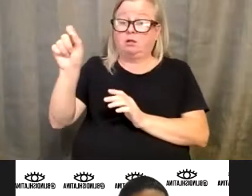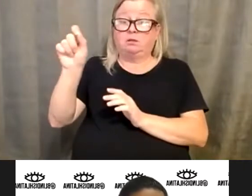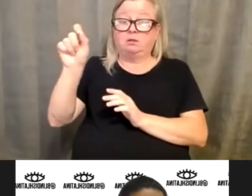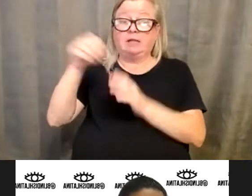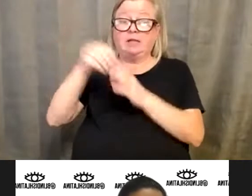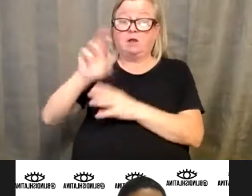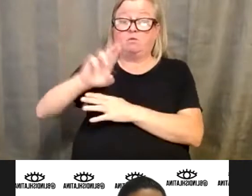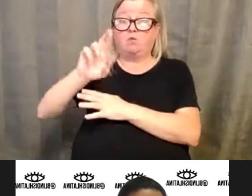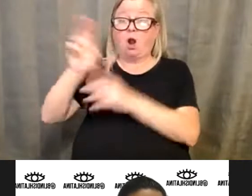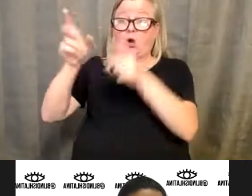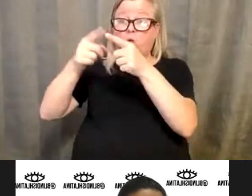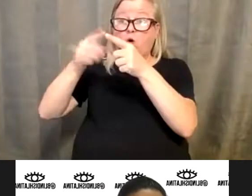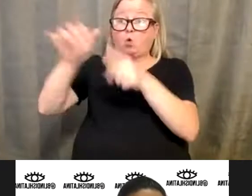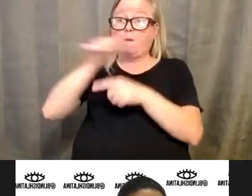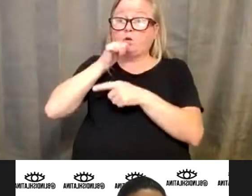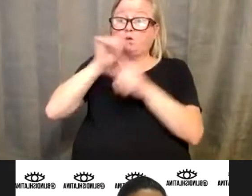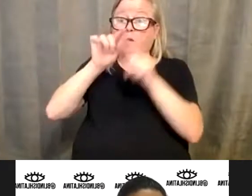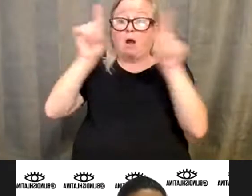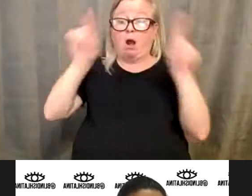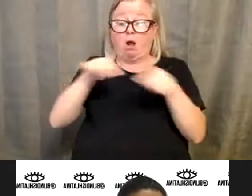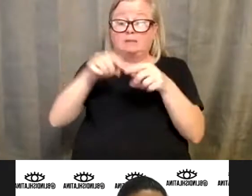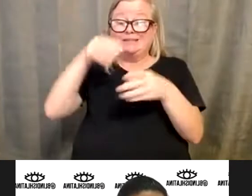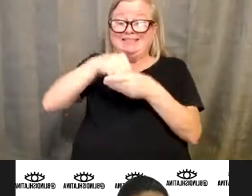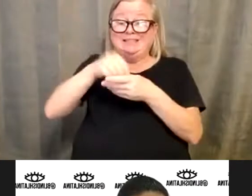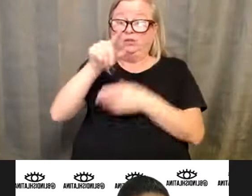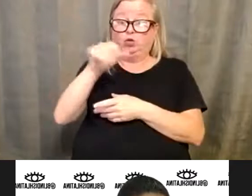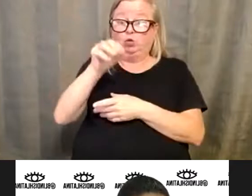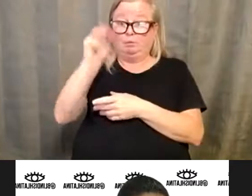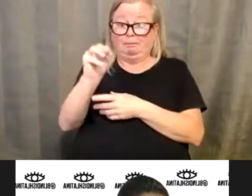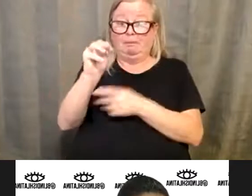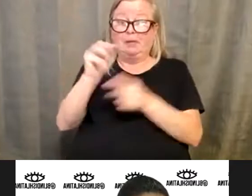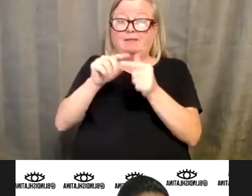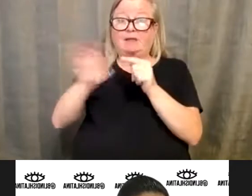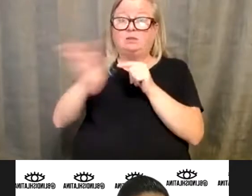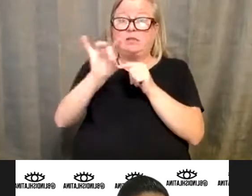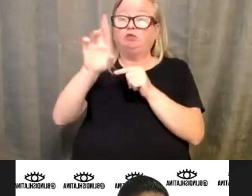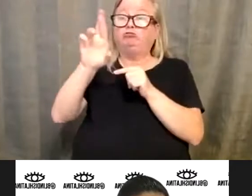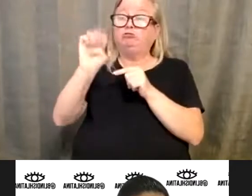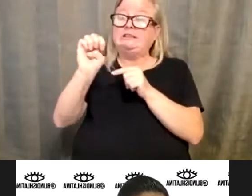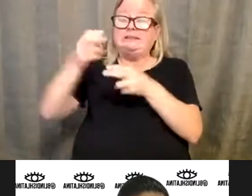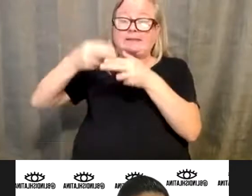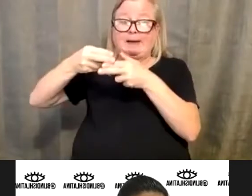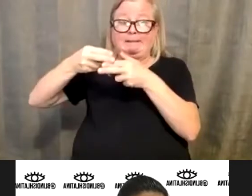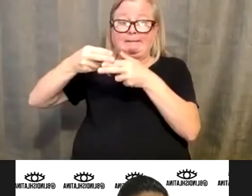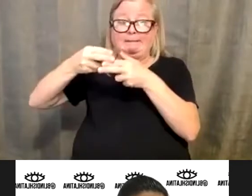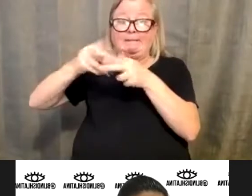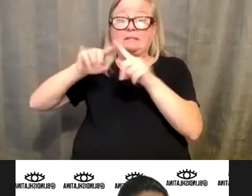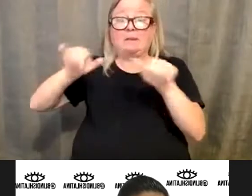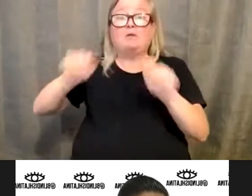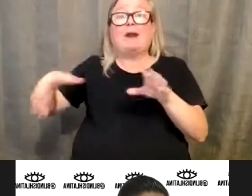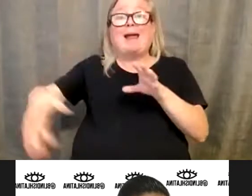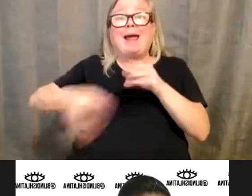right corner of your personal box in Zoom, and then selecting rename. At the same time, you can also add